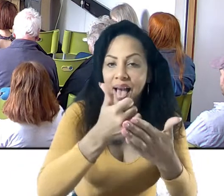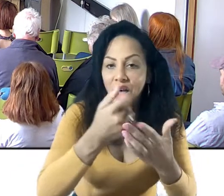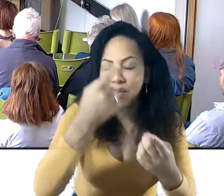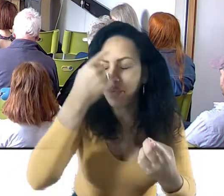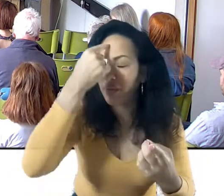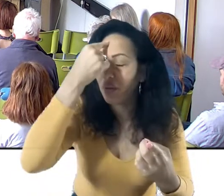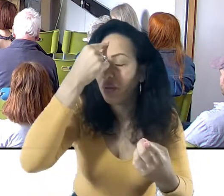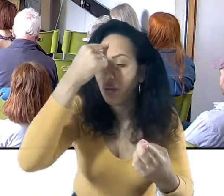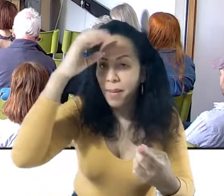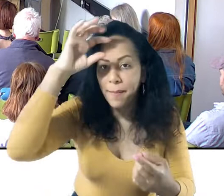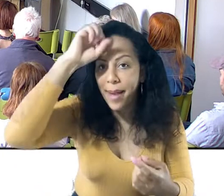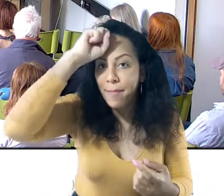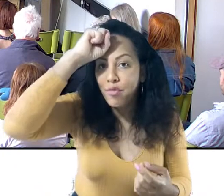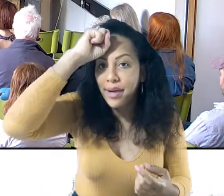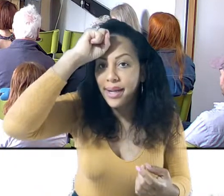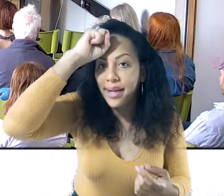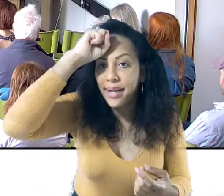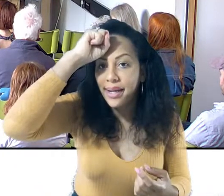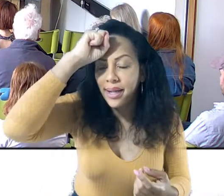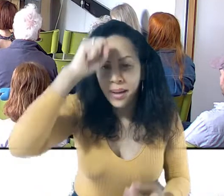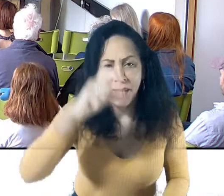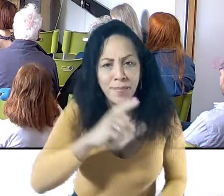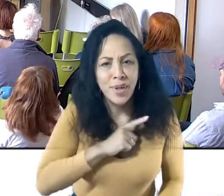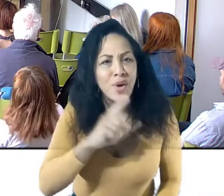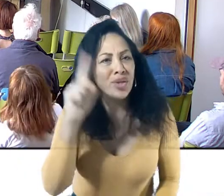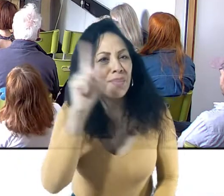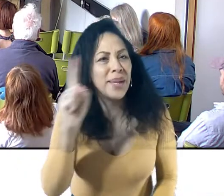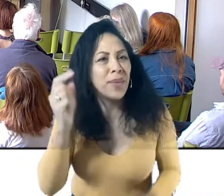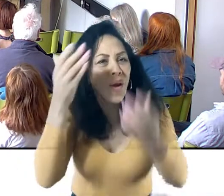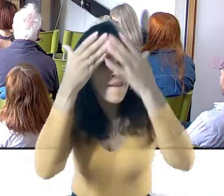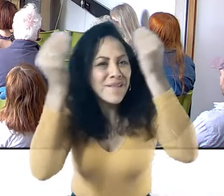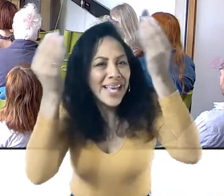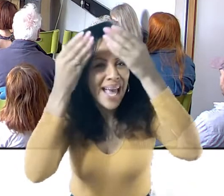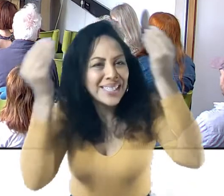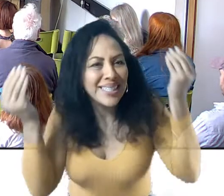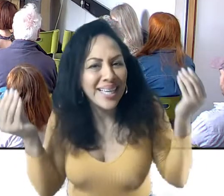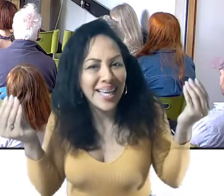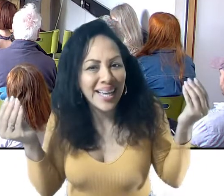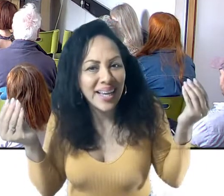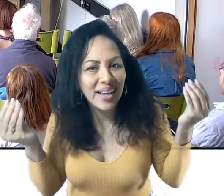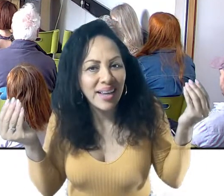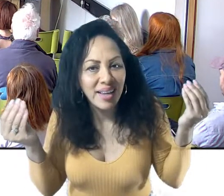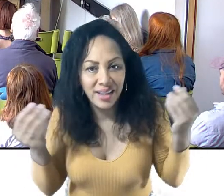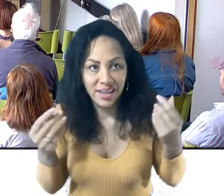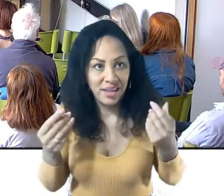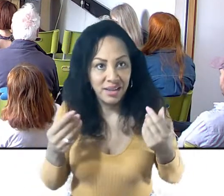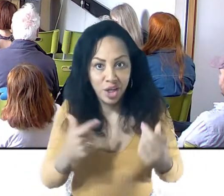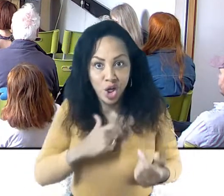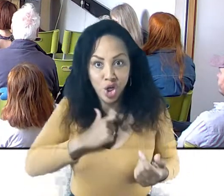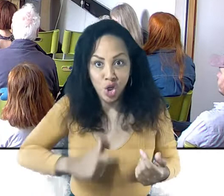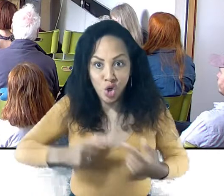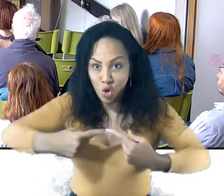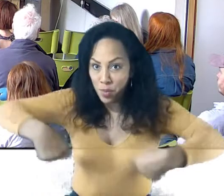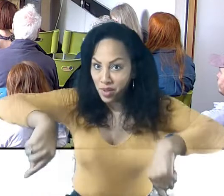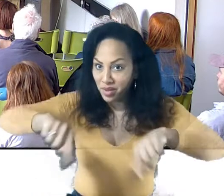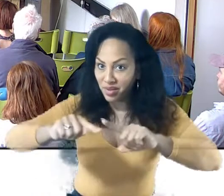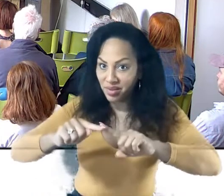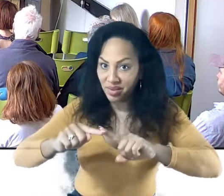because there is a sort of amnesia about us and our